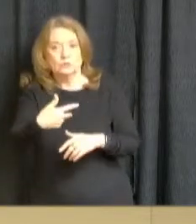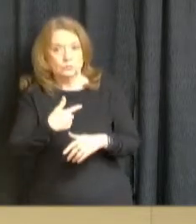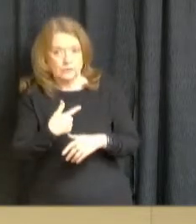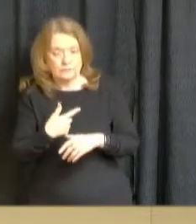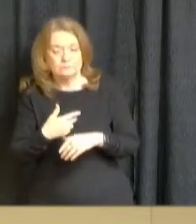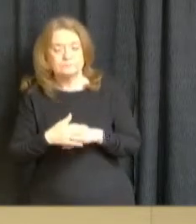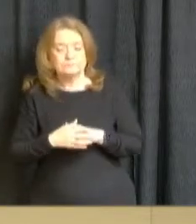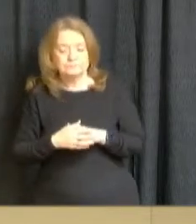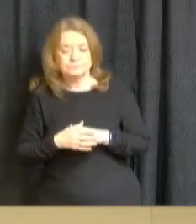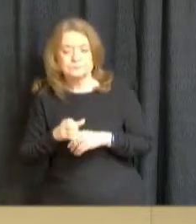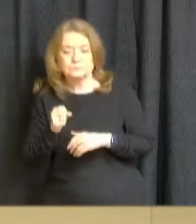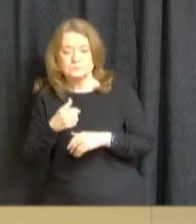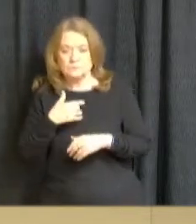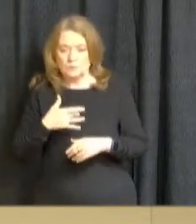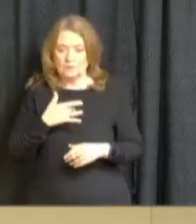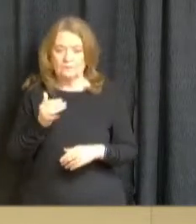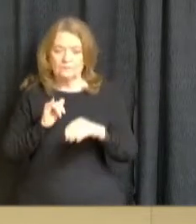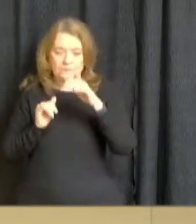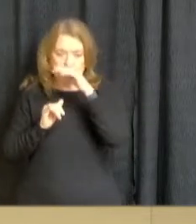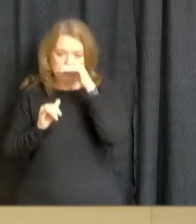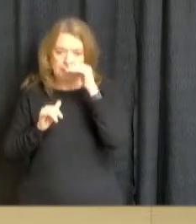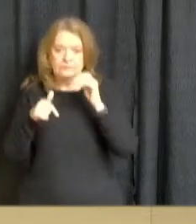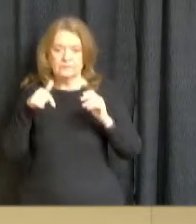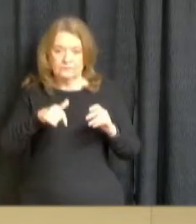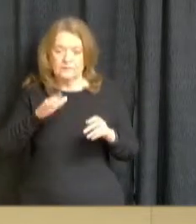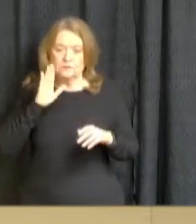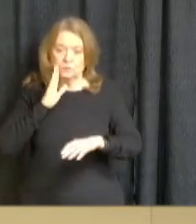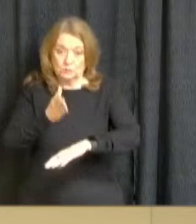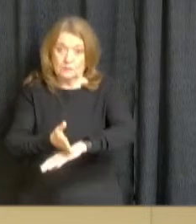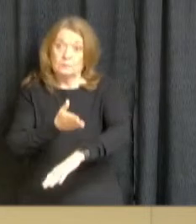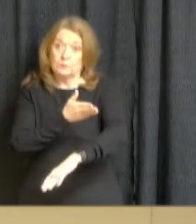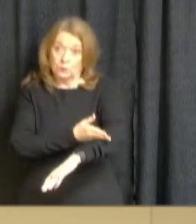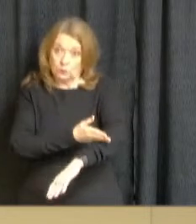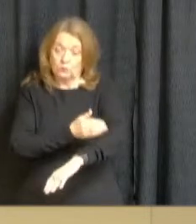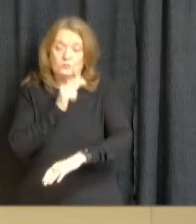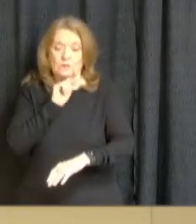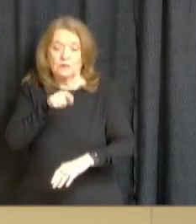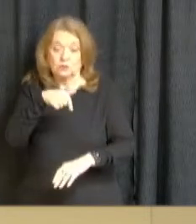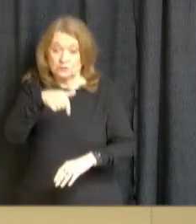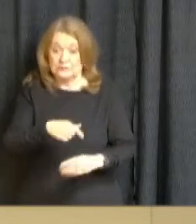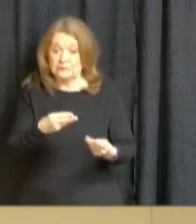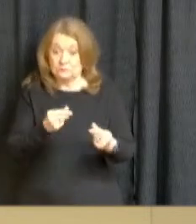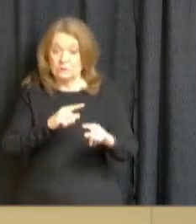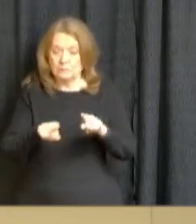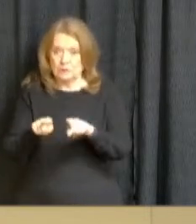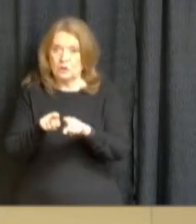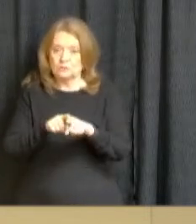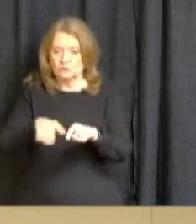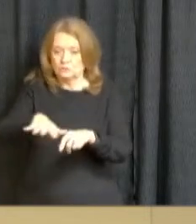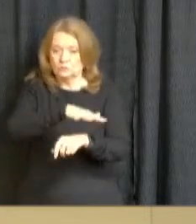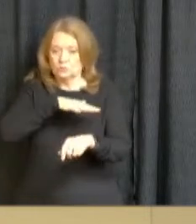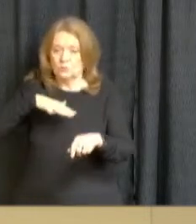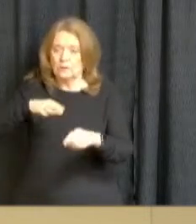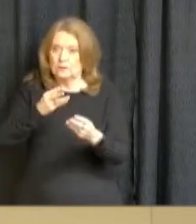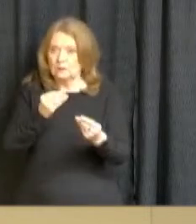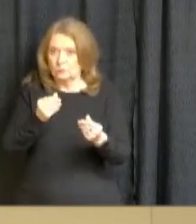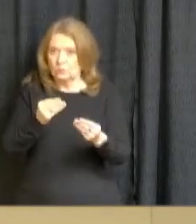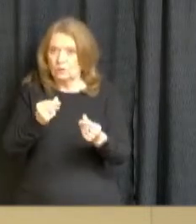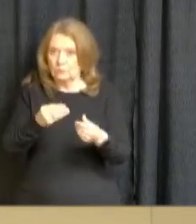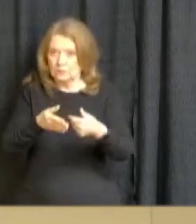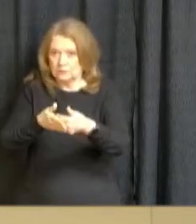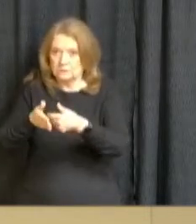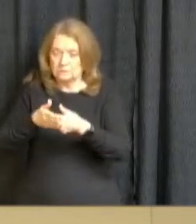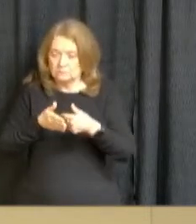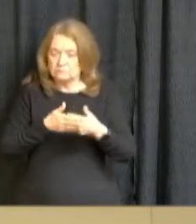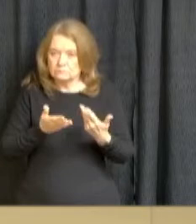speakers mentioned. So I feel like this would improve not just this property, but also other properties that lead up to that. So I will be